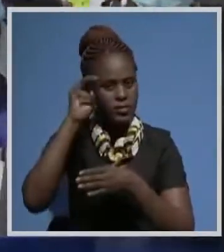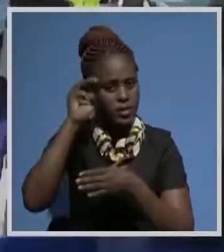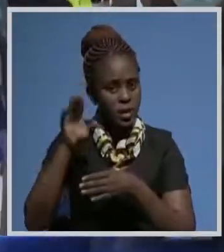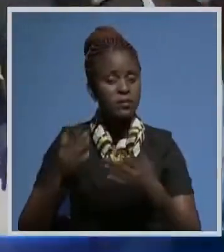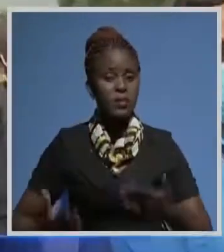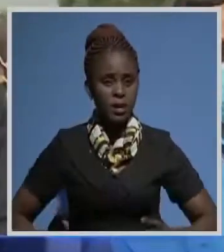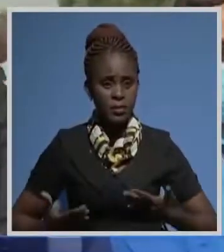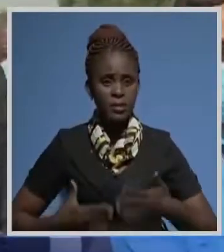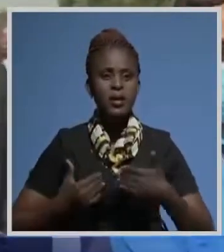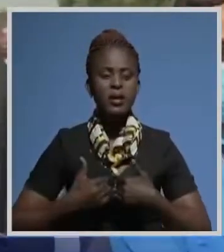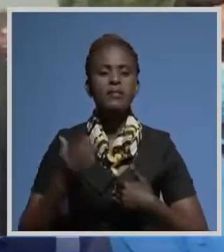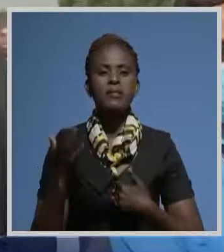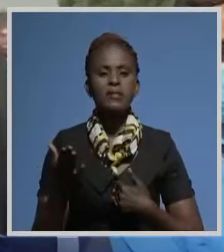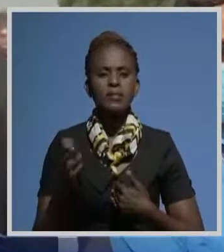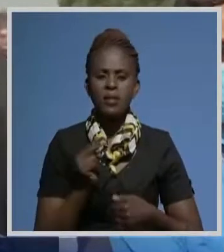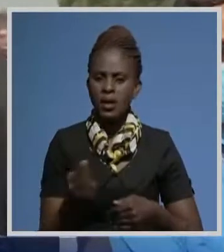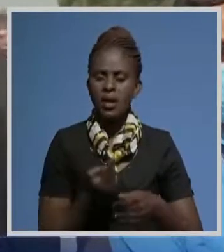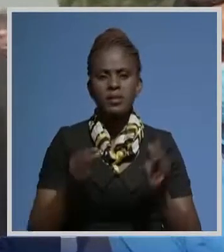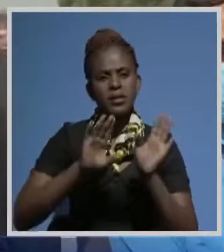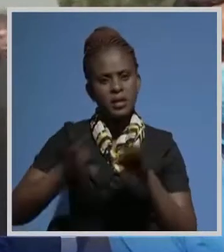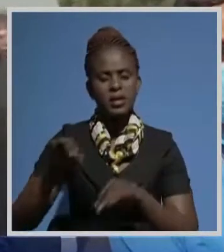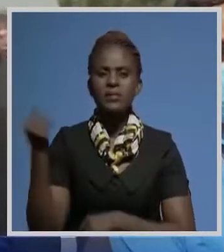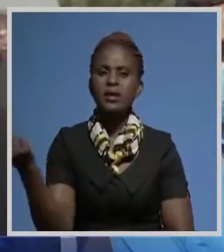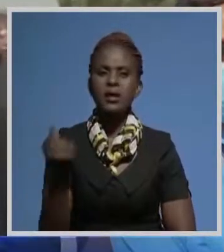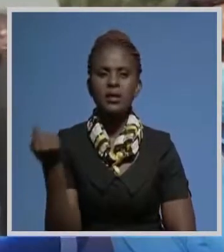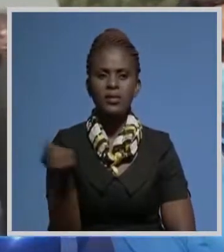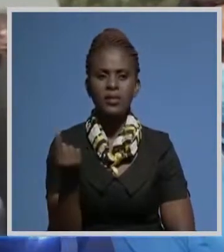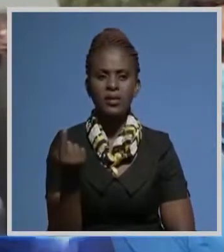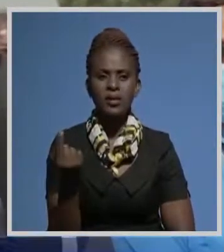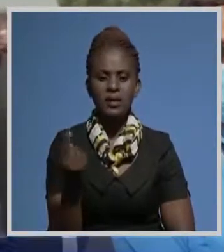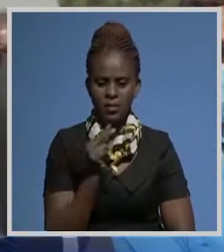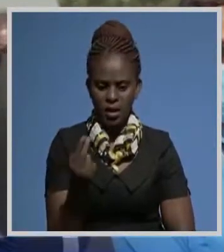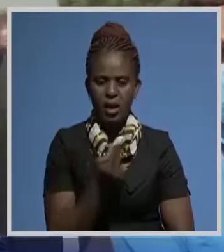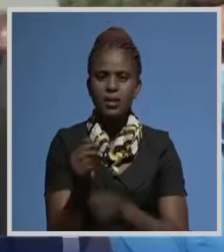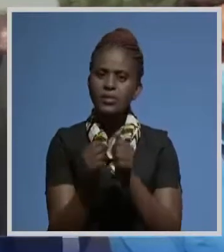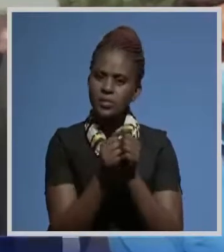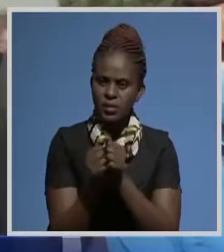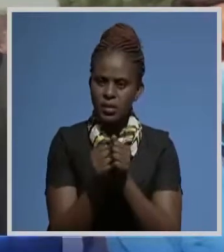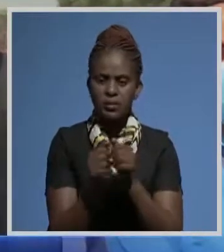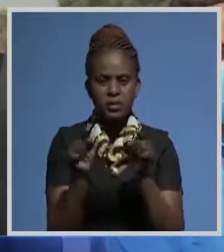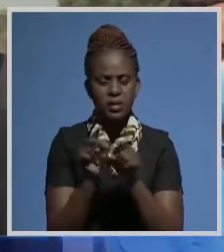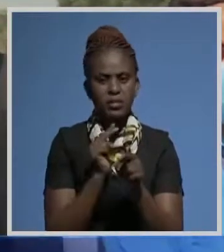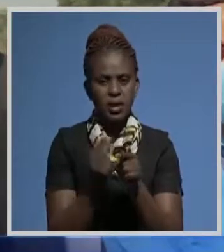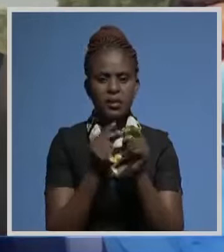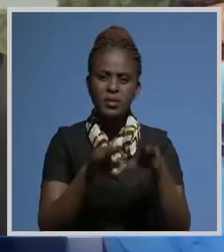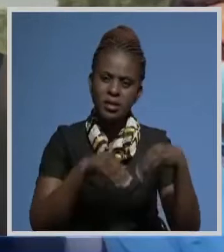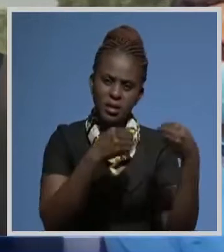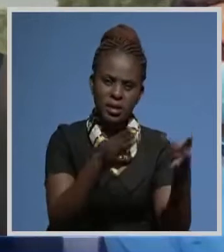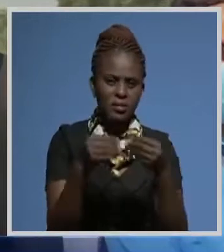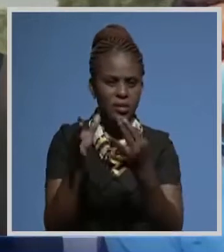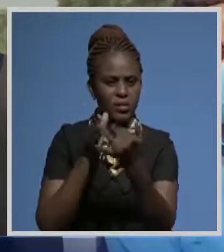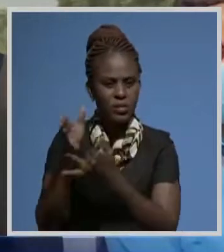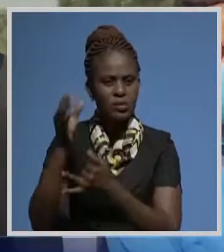a happy man. We did not leave them on their own. We had to be with them, and we have been providing through your